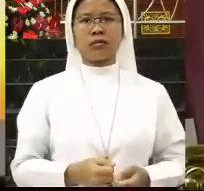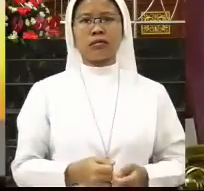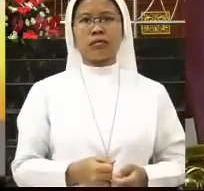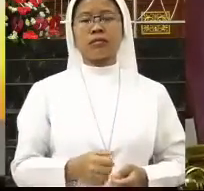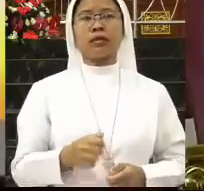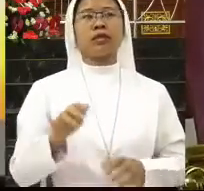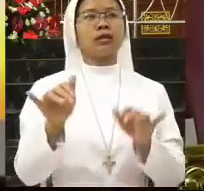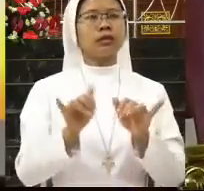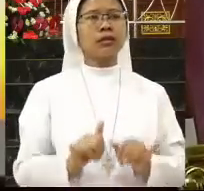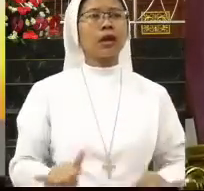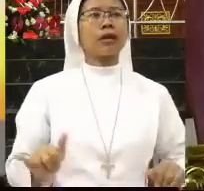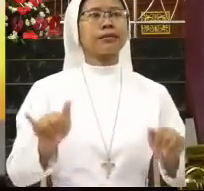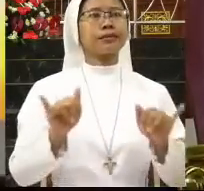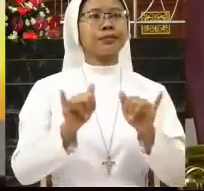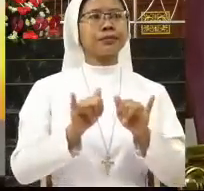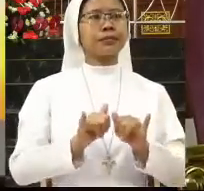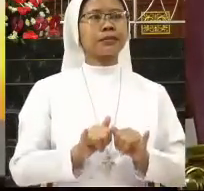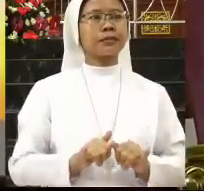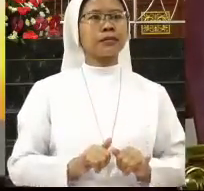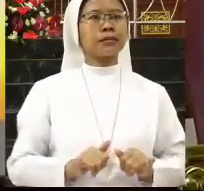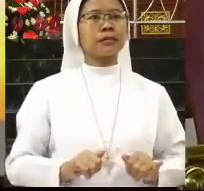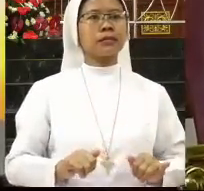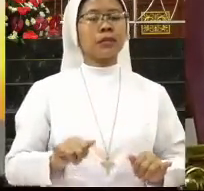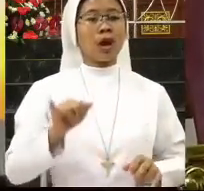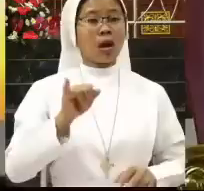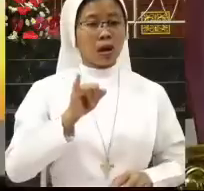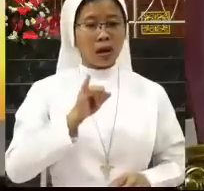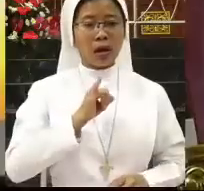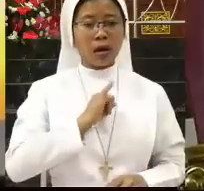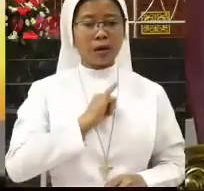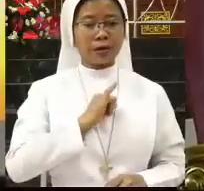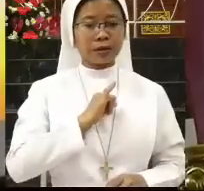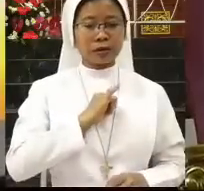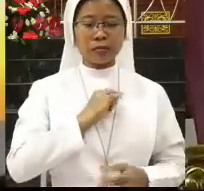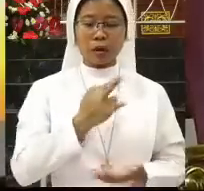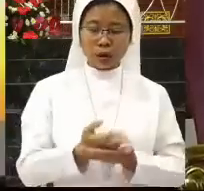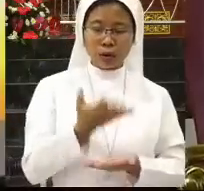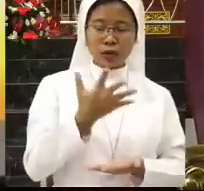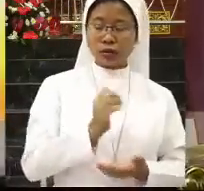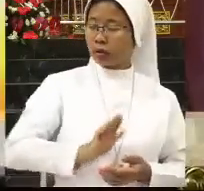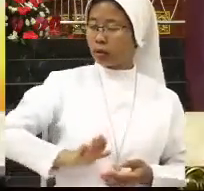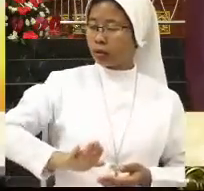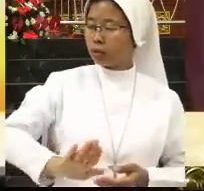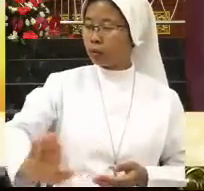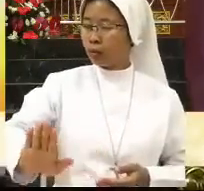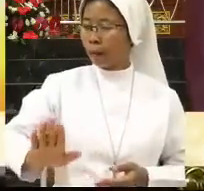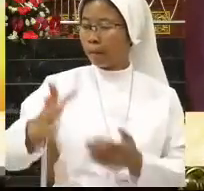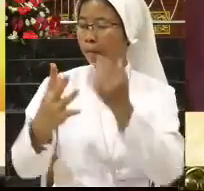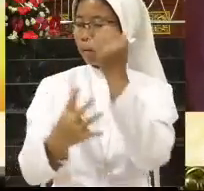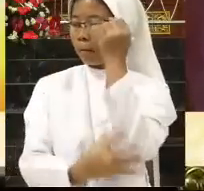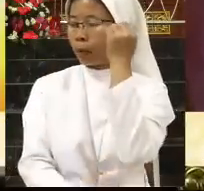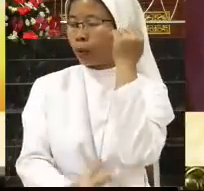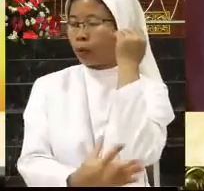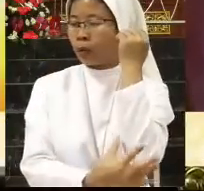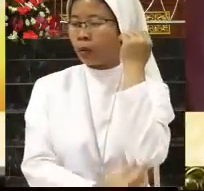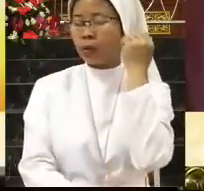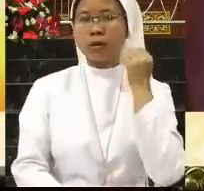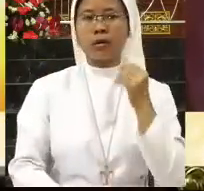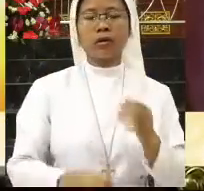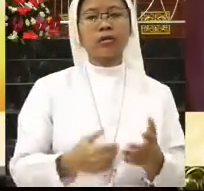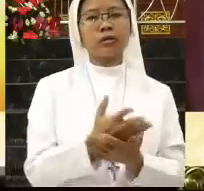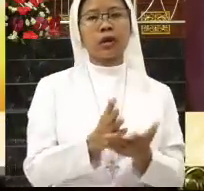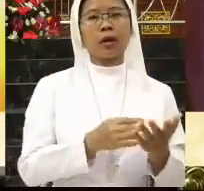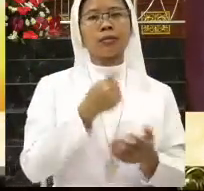It's like, I am rich, you are poor. We even say, some